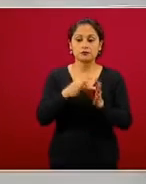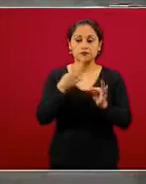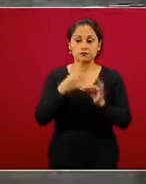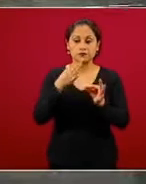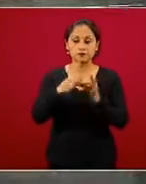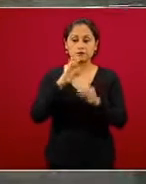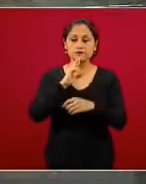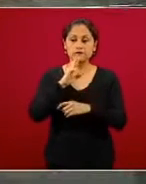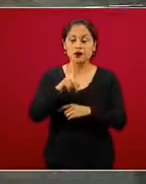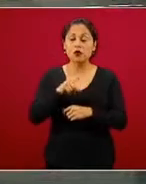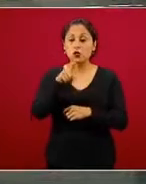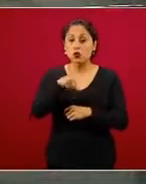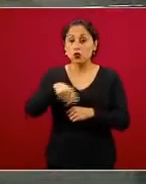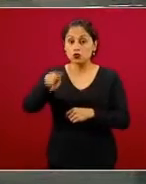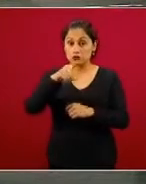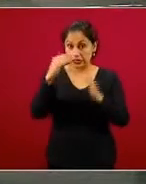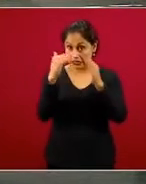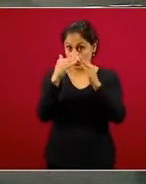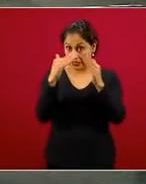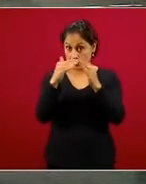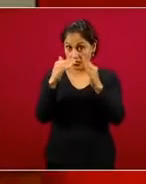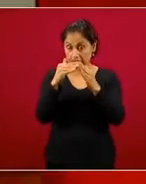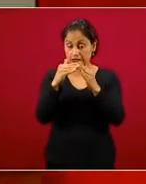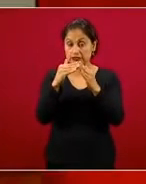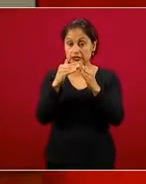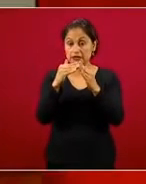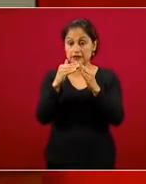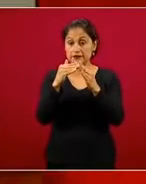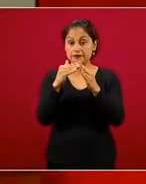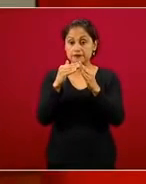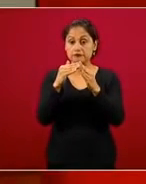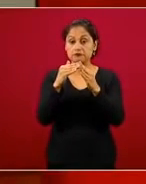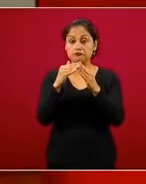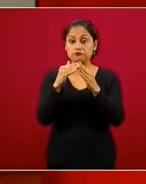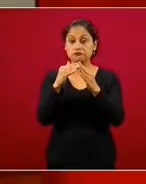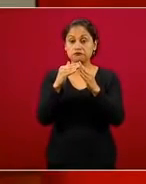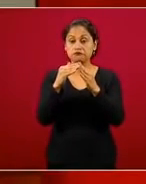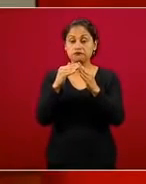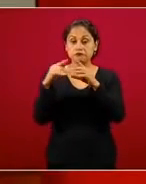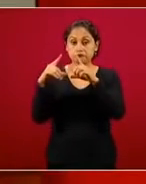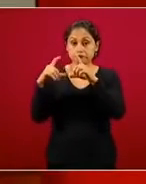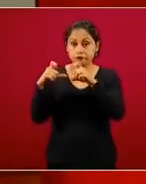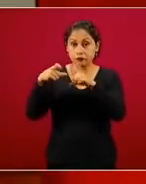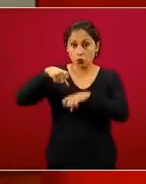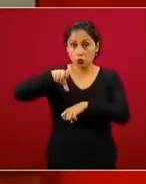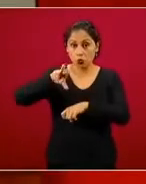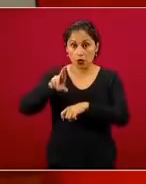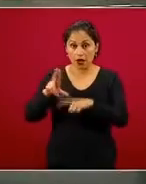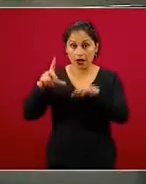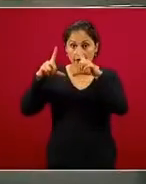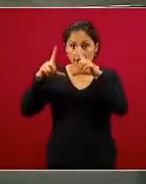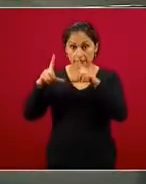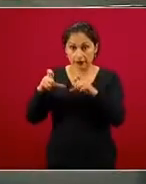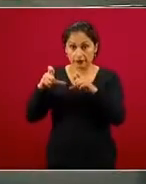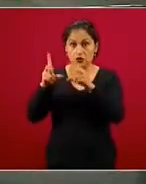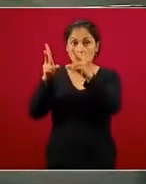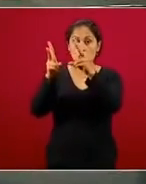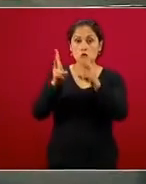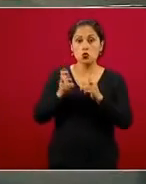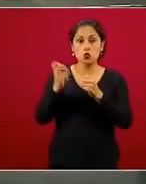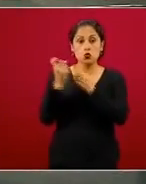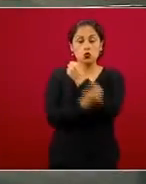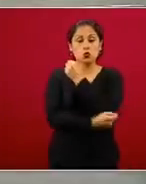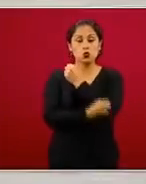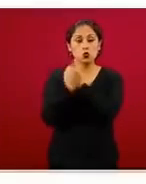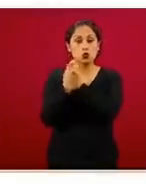164,072 people have chatted with Susana Safe Distance. If you take a picture of this QR code that